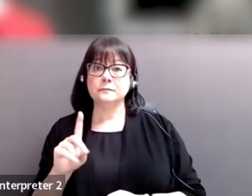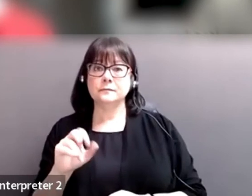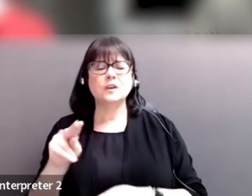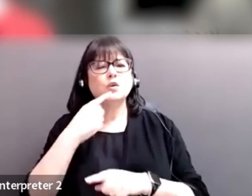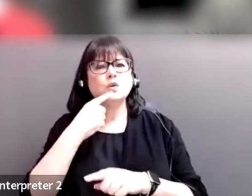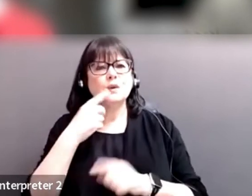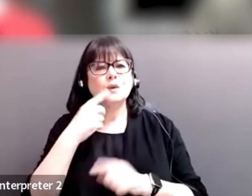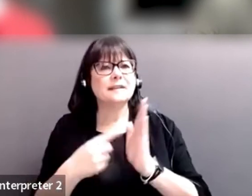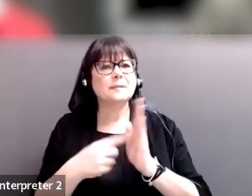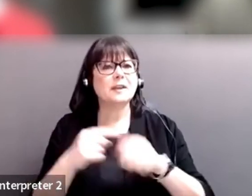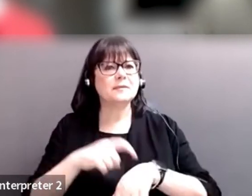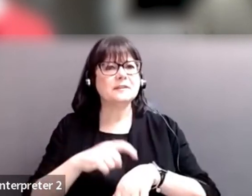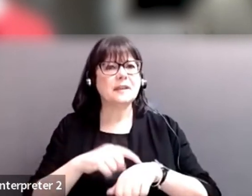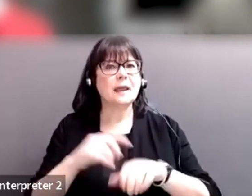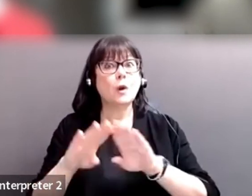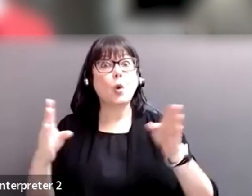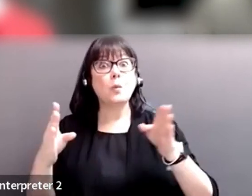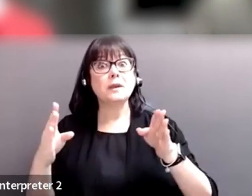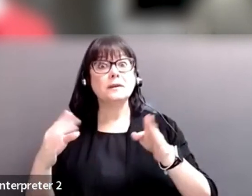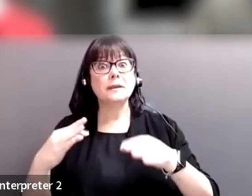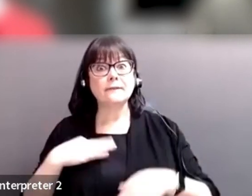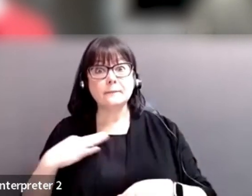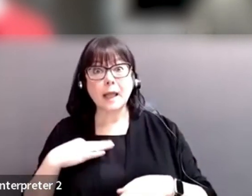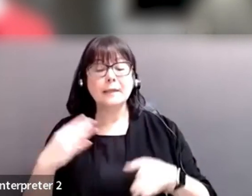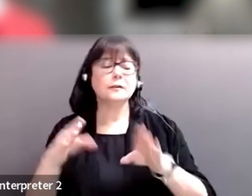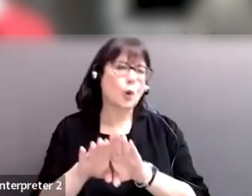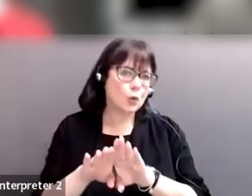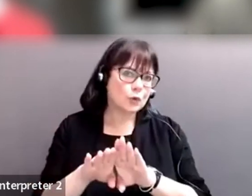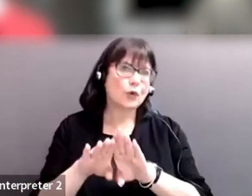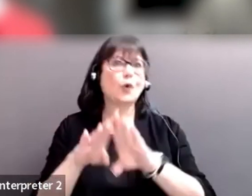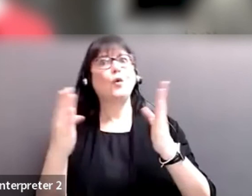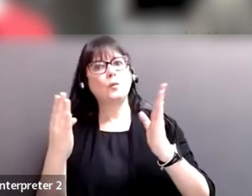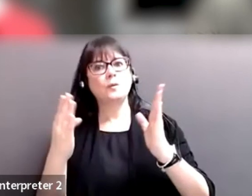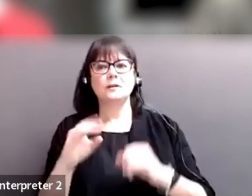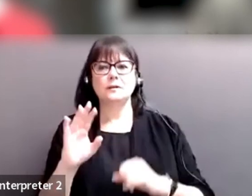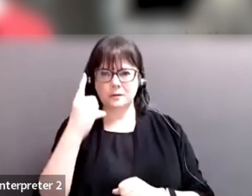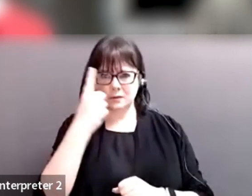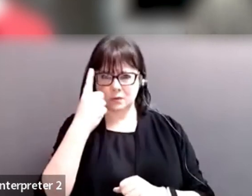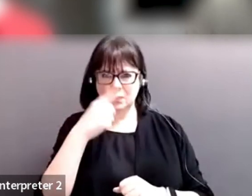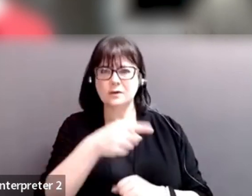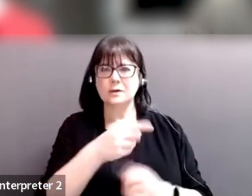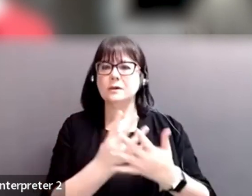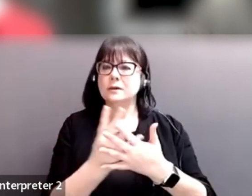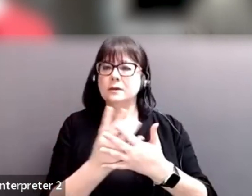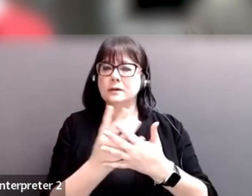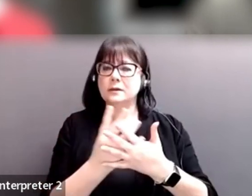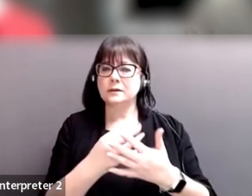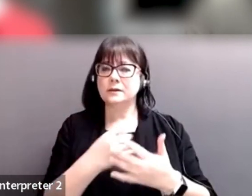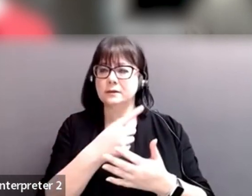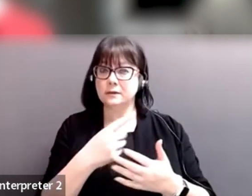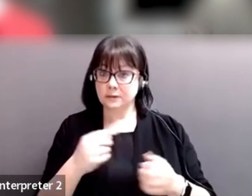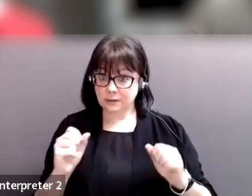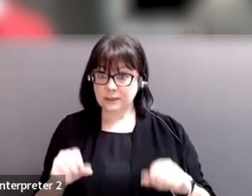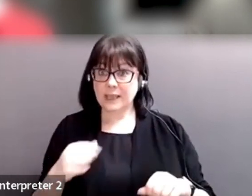and continue that cycle, is there a feature in the filtering that indicates when the grant